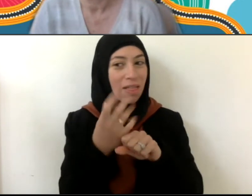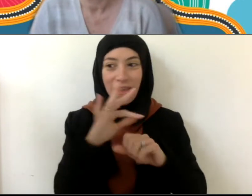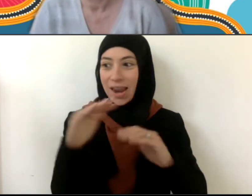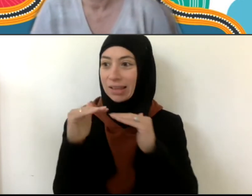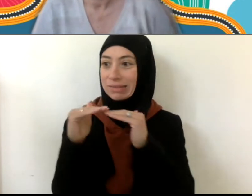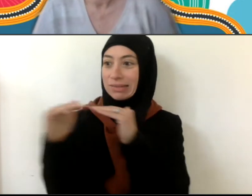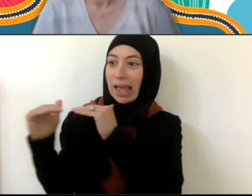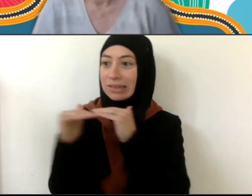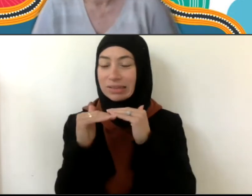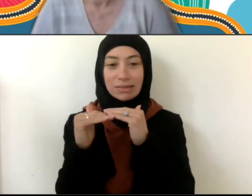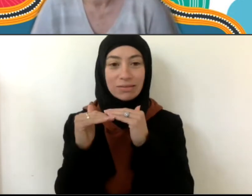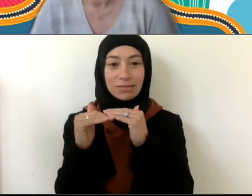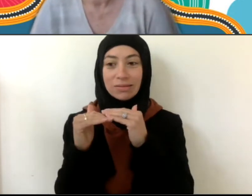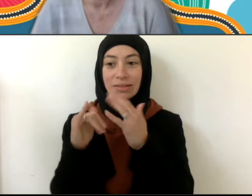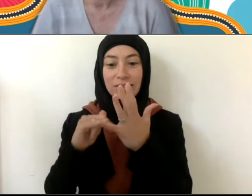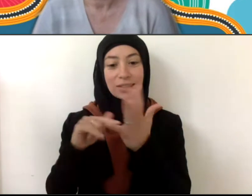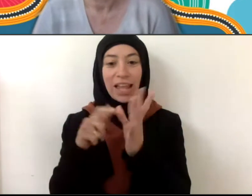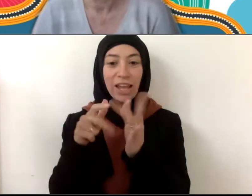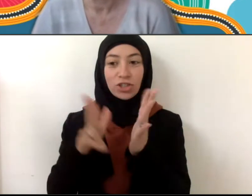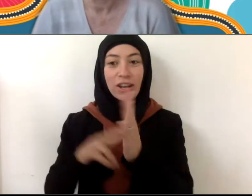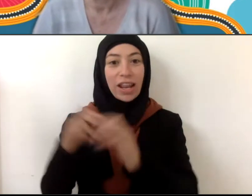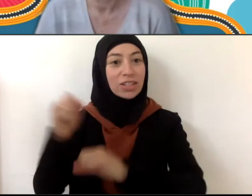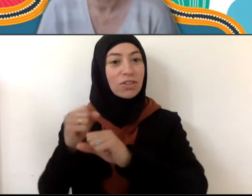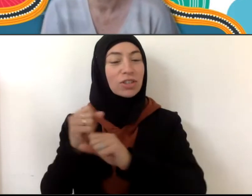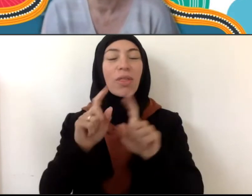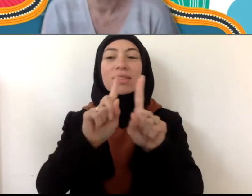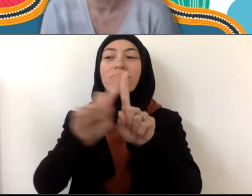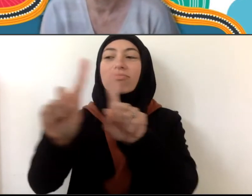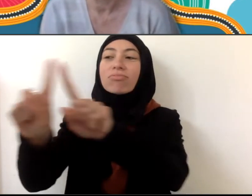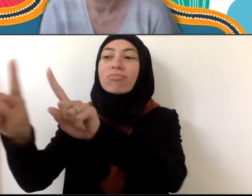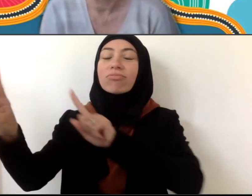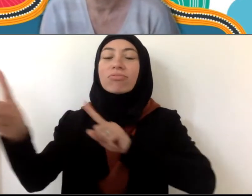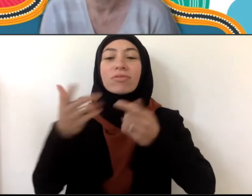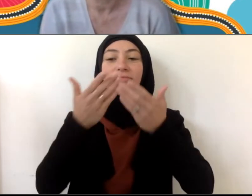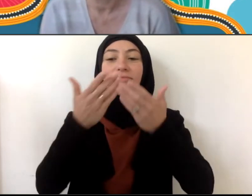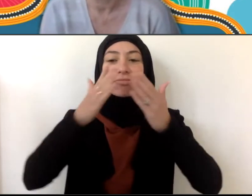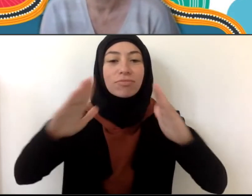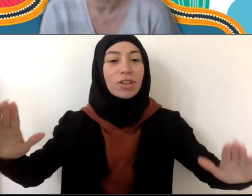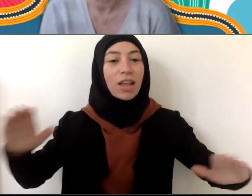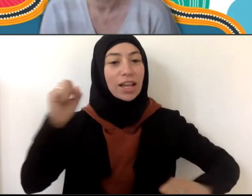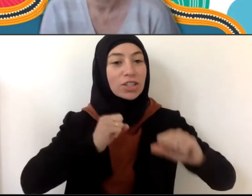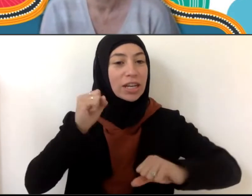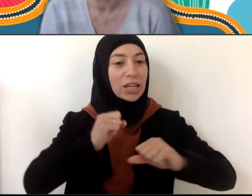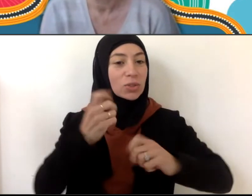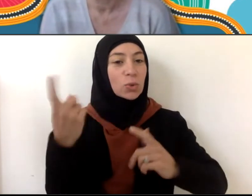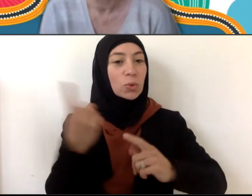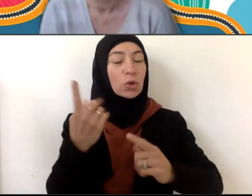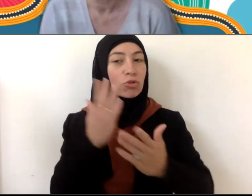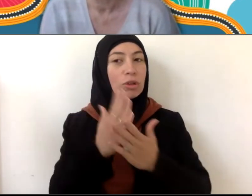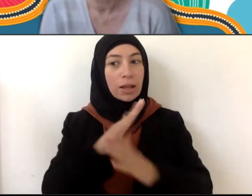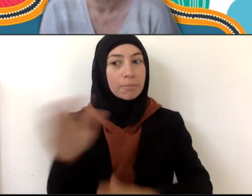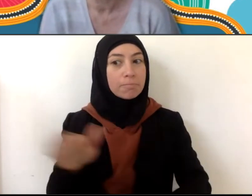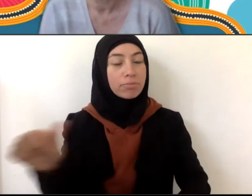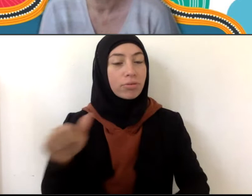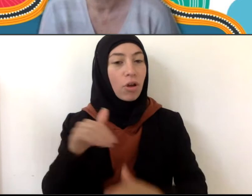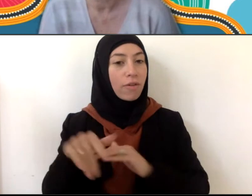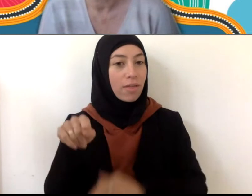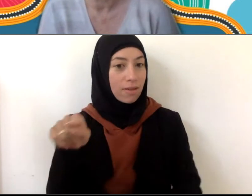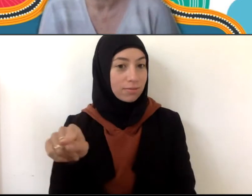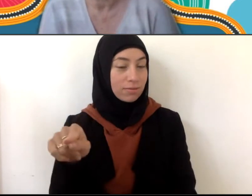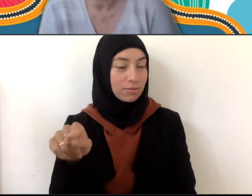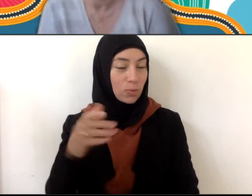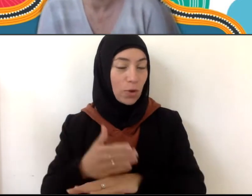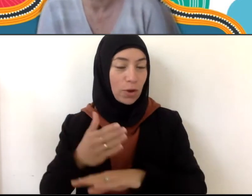instance, station engineer. There's a huge range of engineers who have different specializations. So, and often